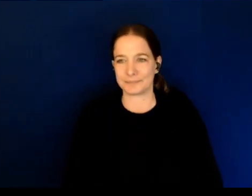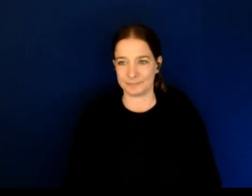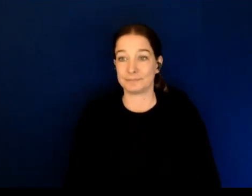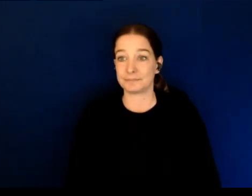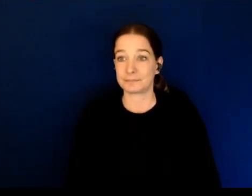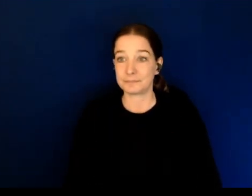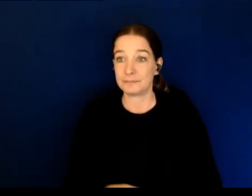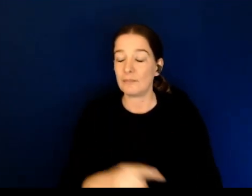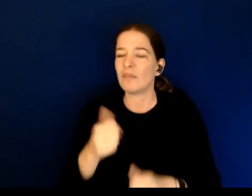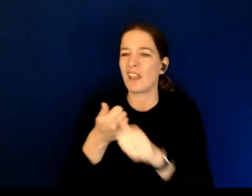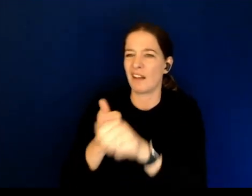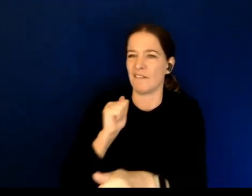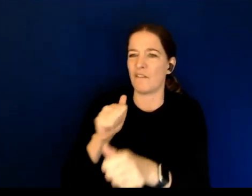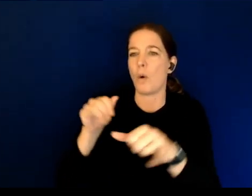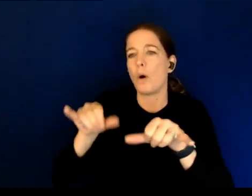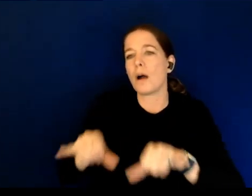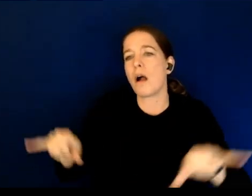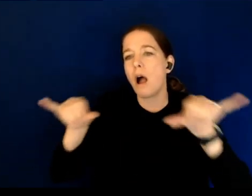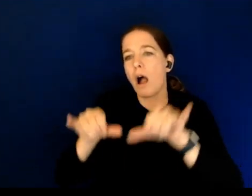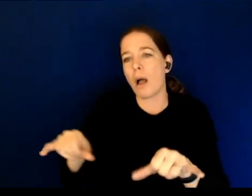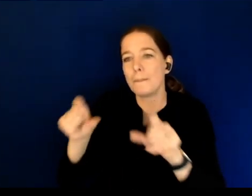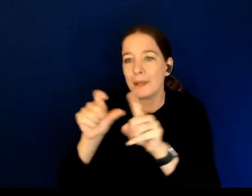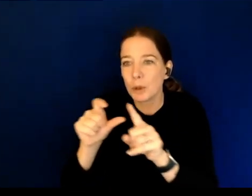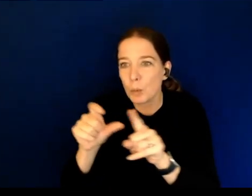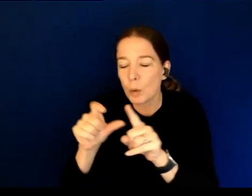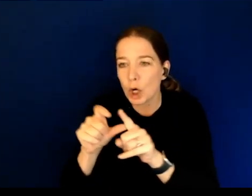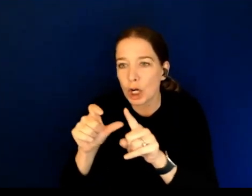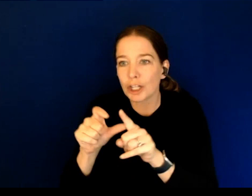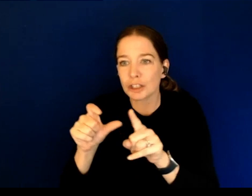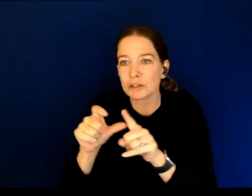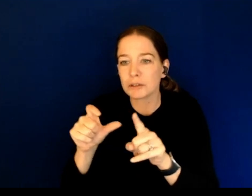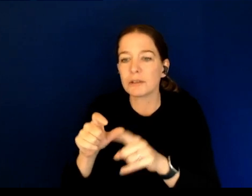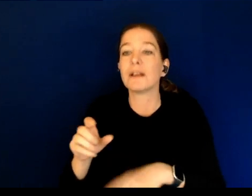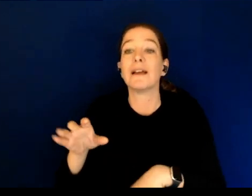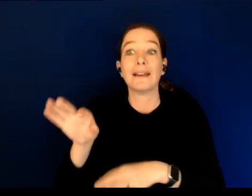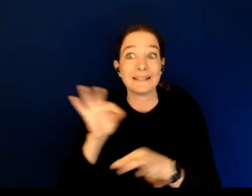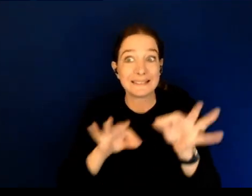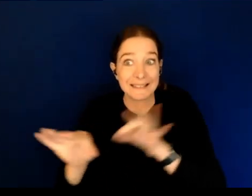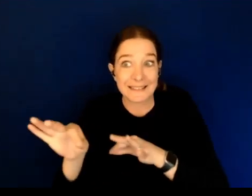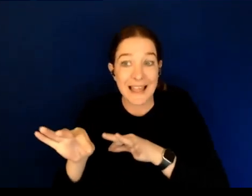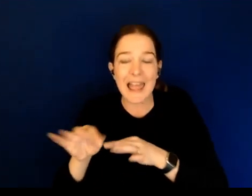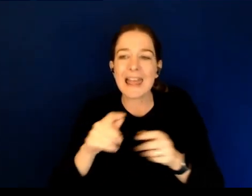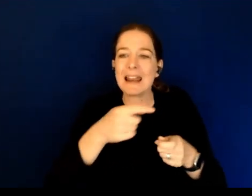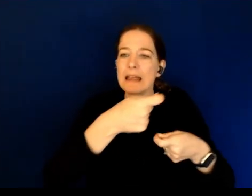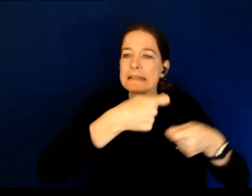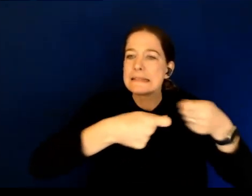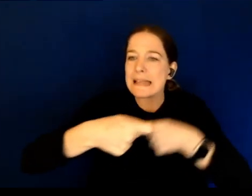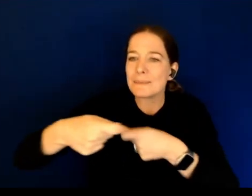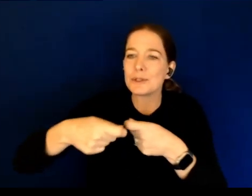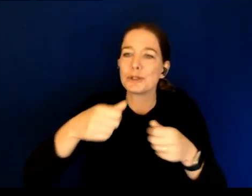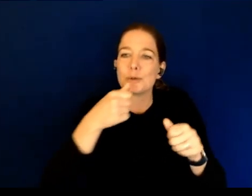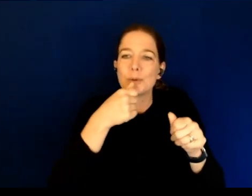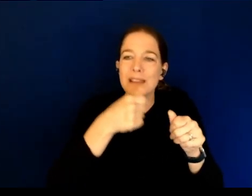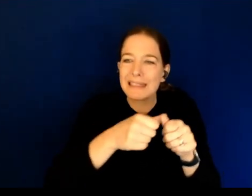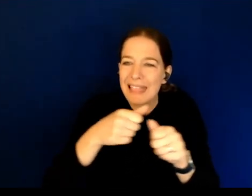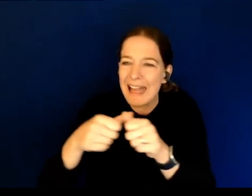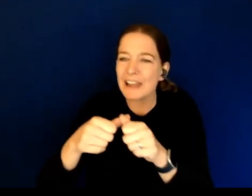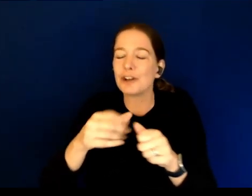Avoid using common words by substituting letters with numbers and punctuation marks or